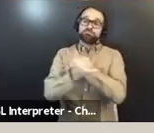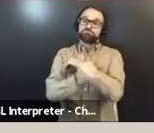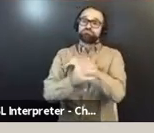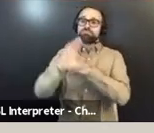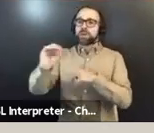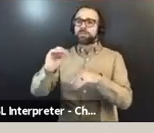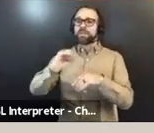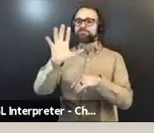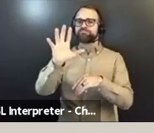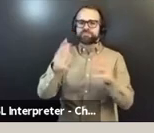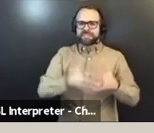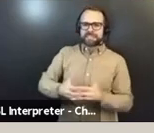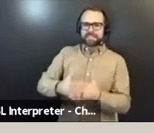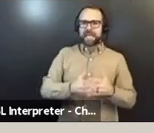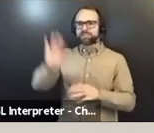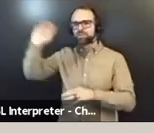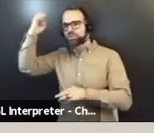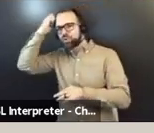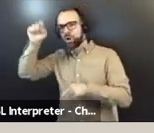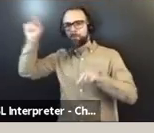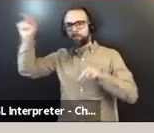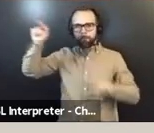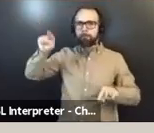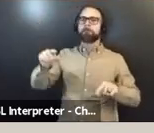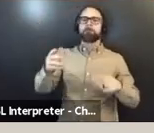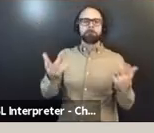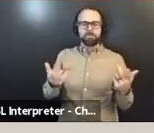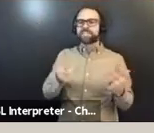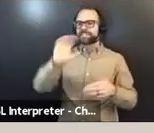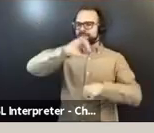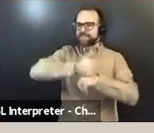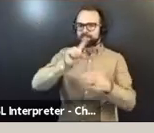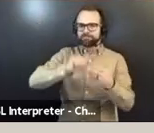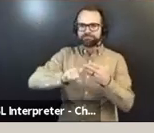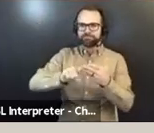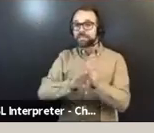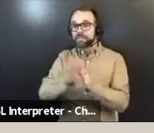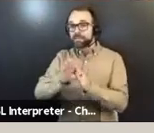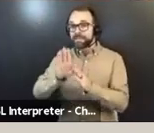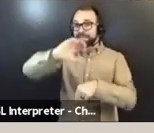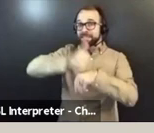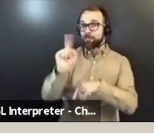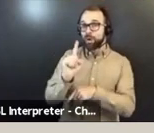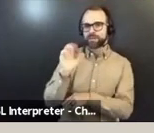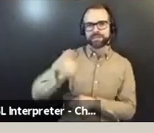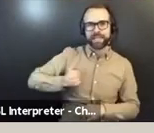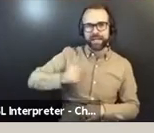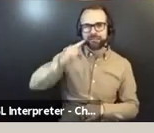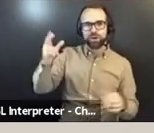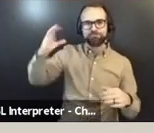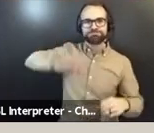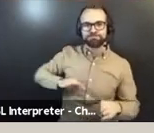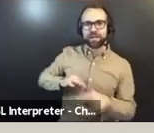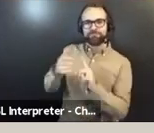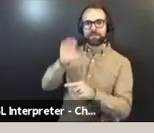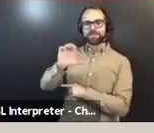in the States and in Europe, that are setting up R&D specific entities just in Canada just to utilize this program because it offsets